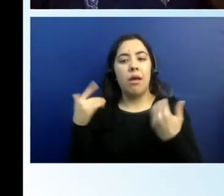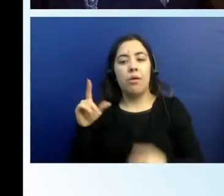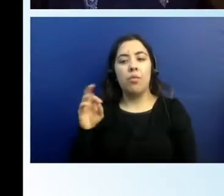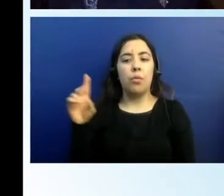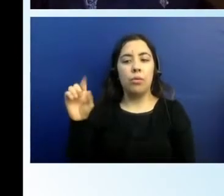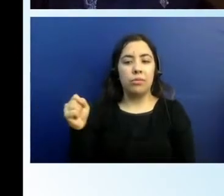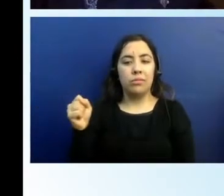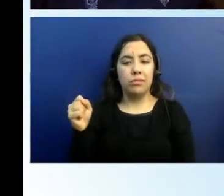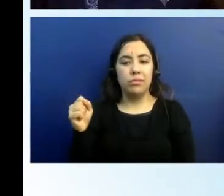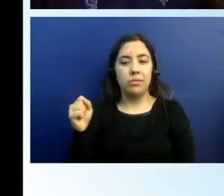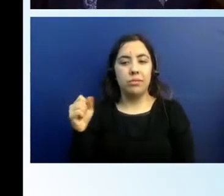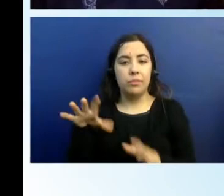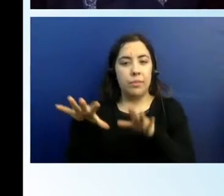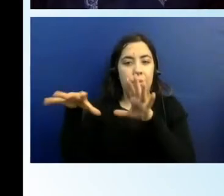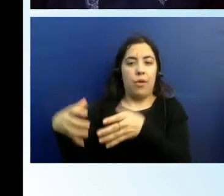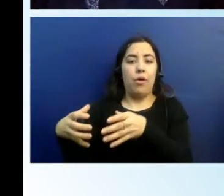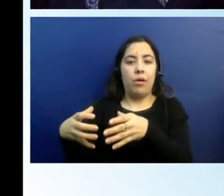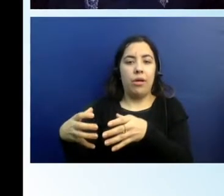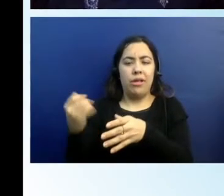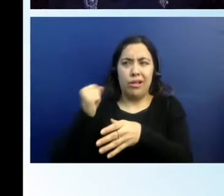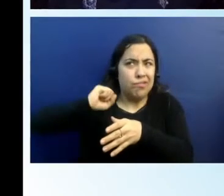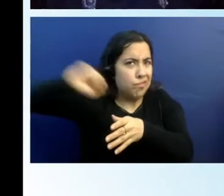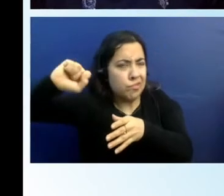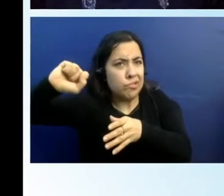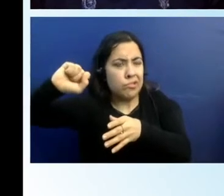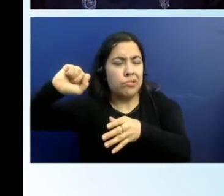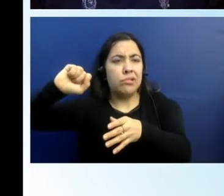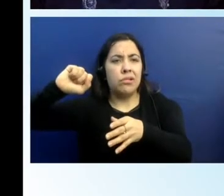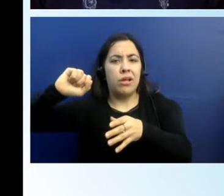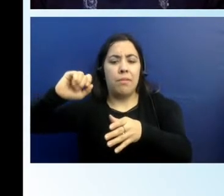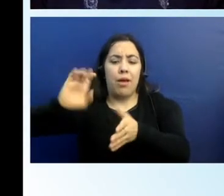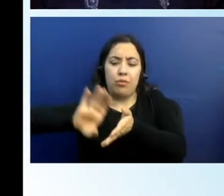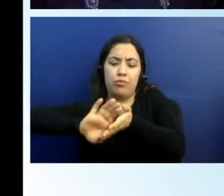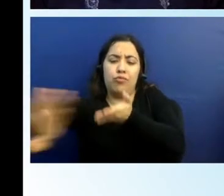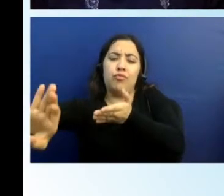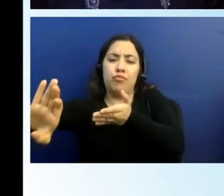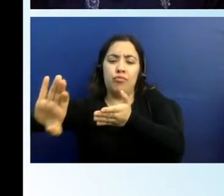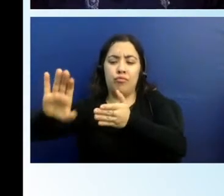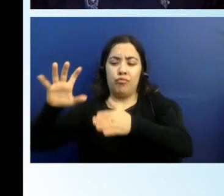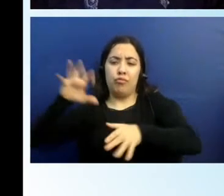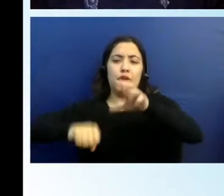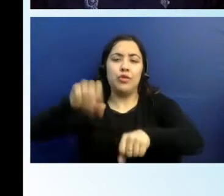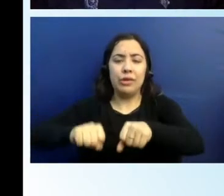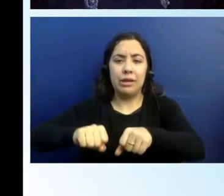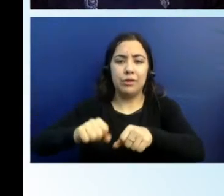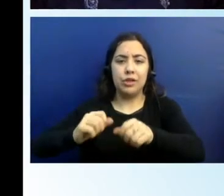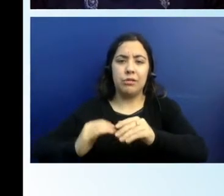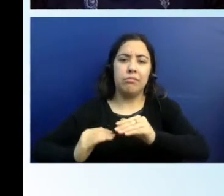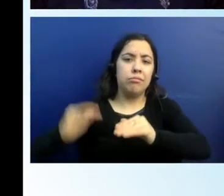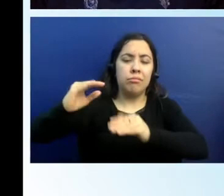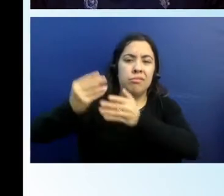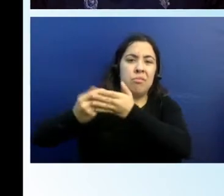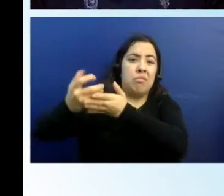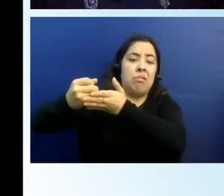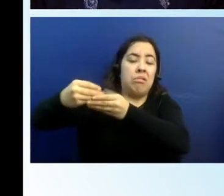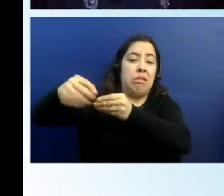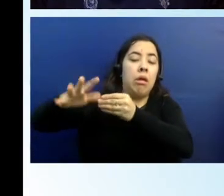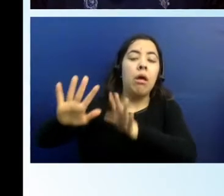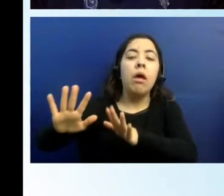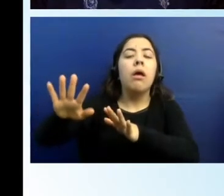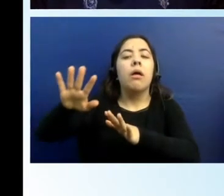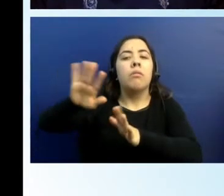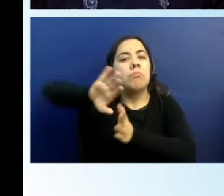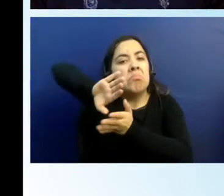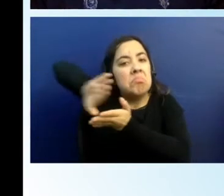of the Puerto Rican community back in Lincoln Park in the 1960s and 1970s. And so the artists today are not